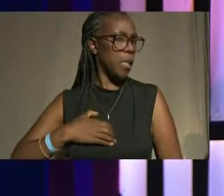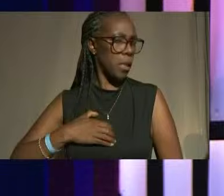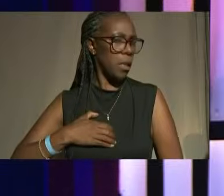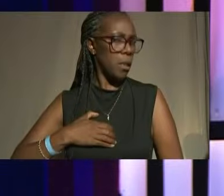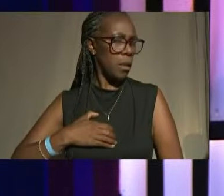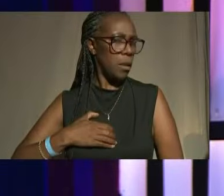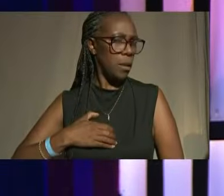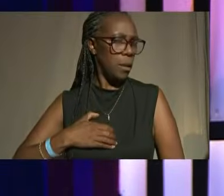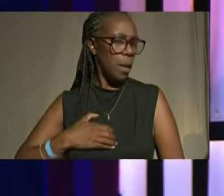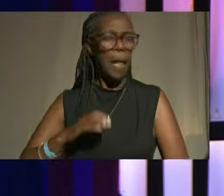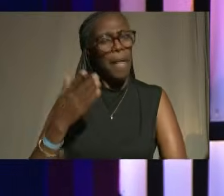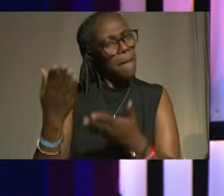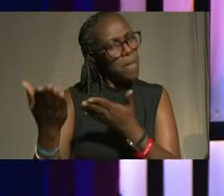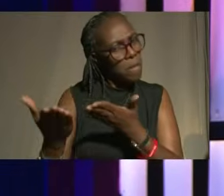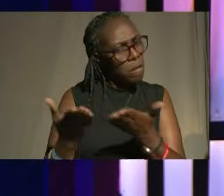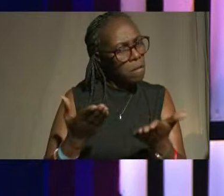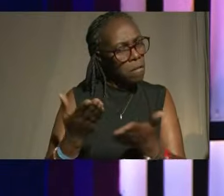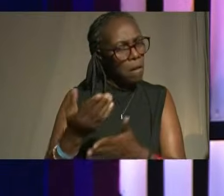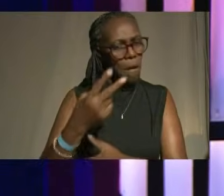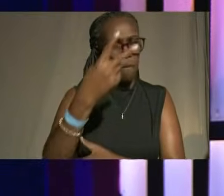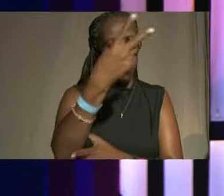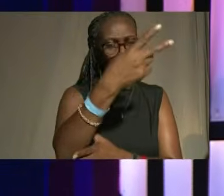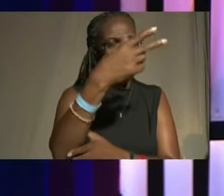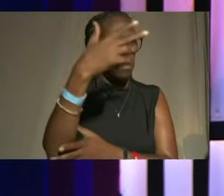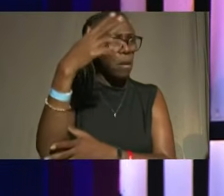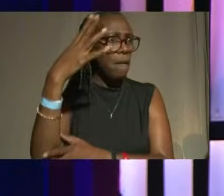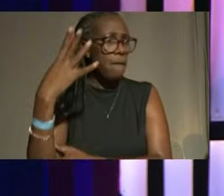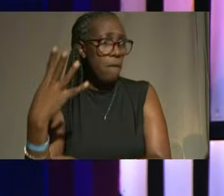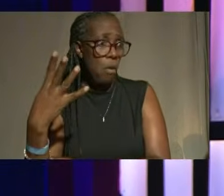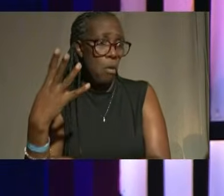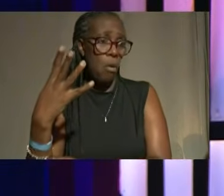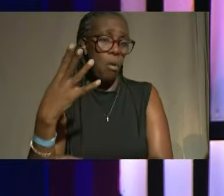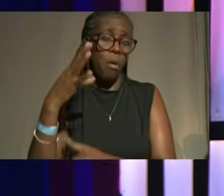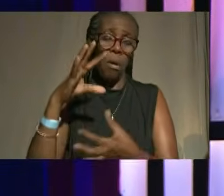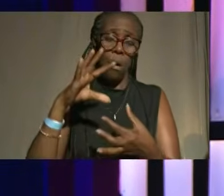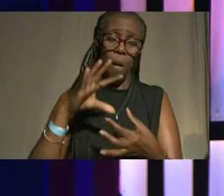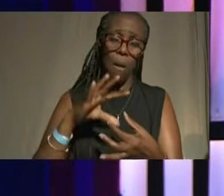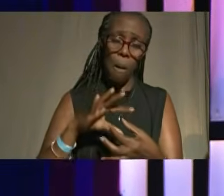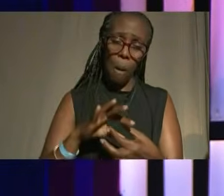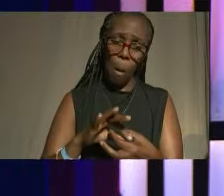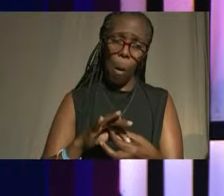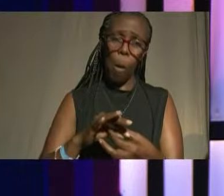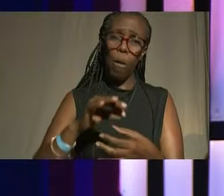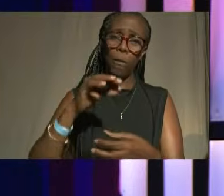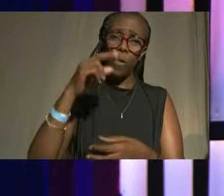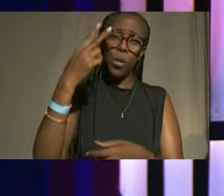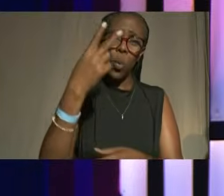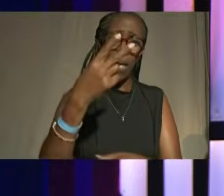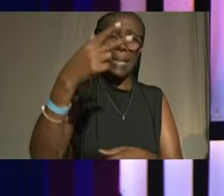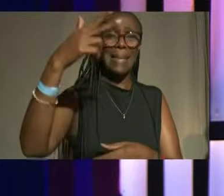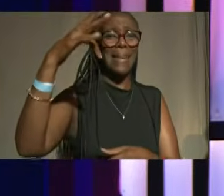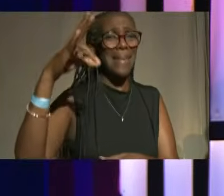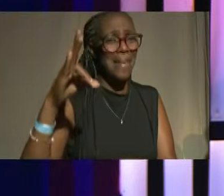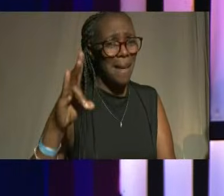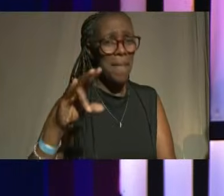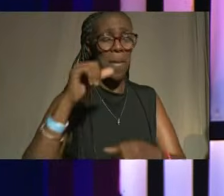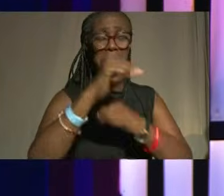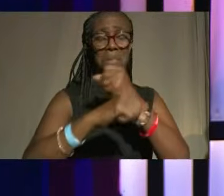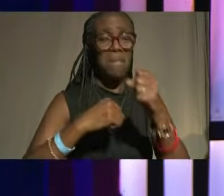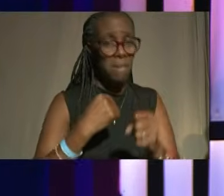27 years and created more debt, more unemployment, more poverty than any other